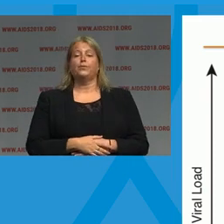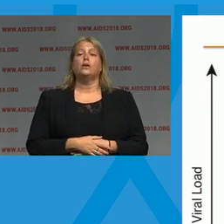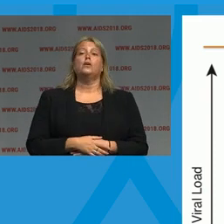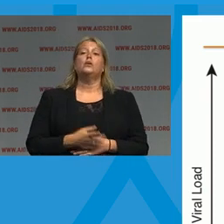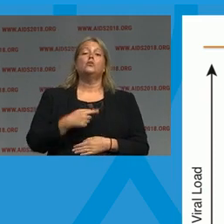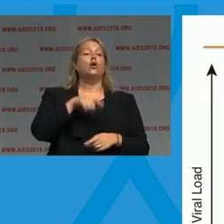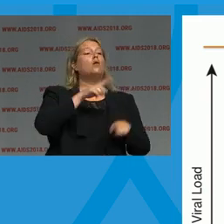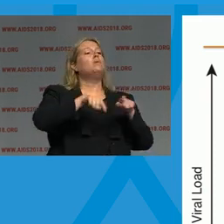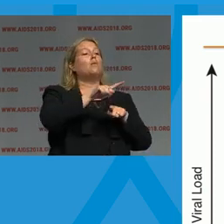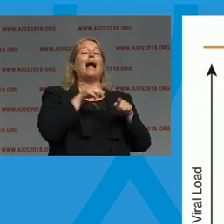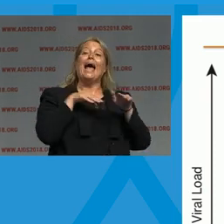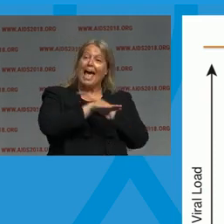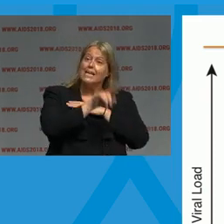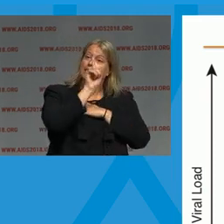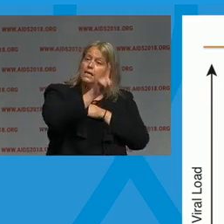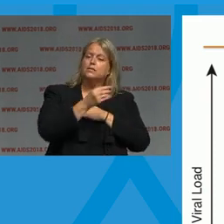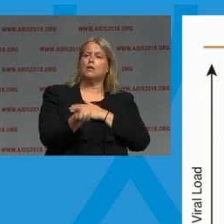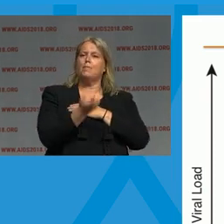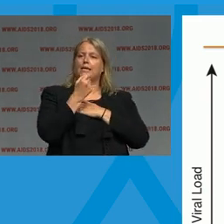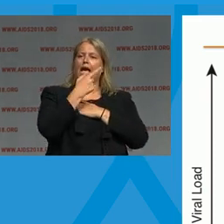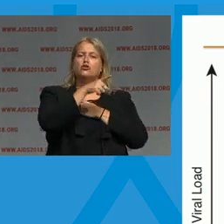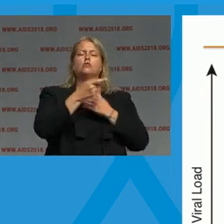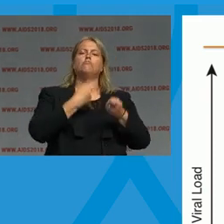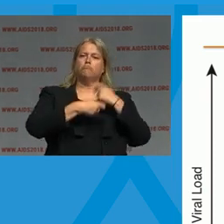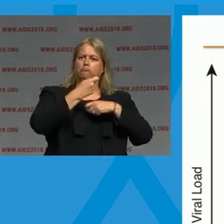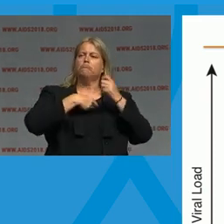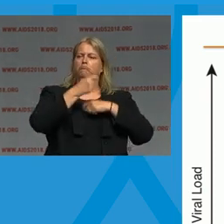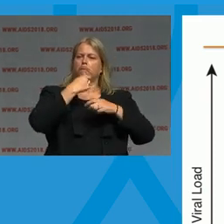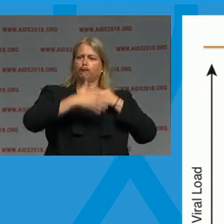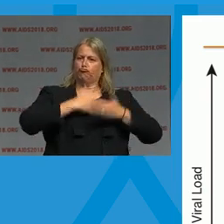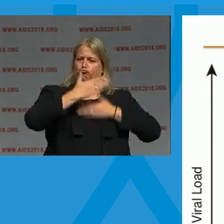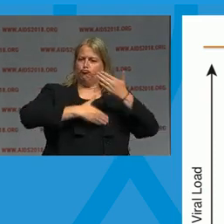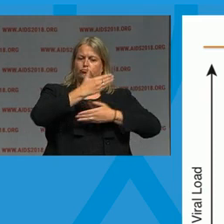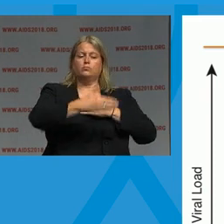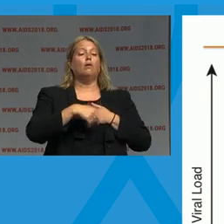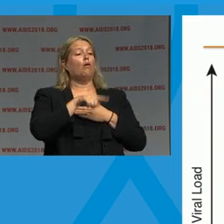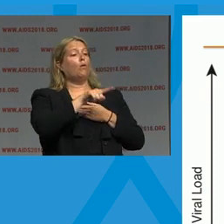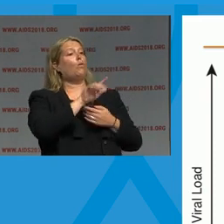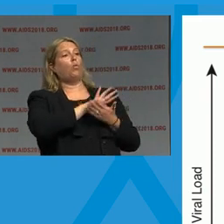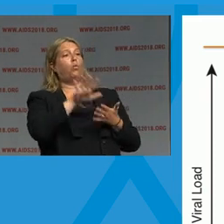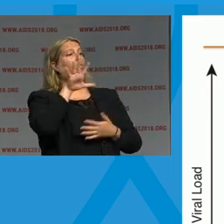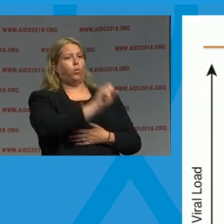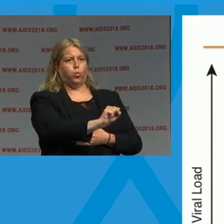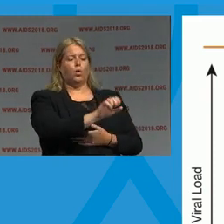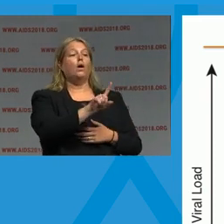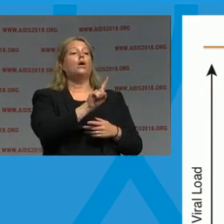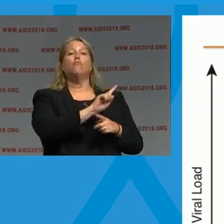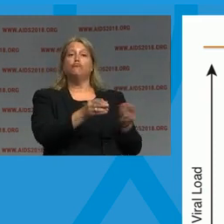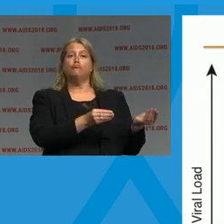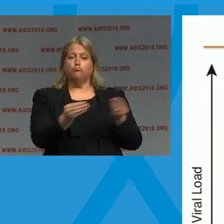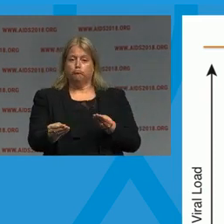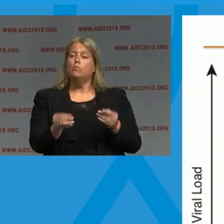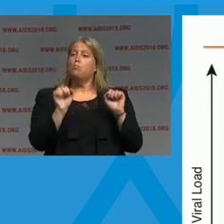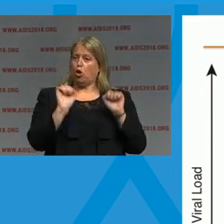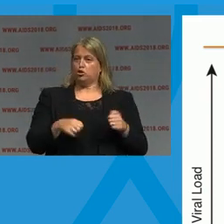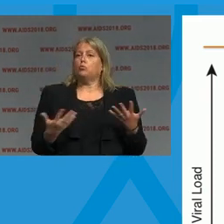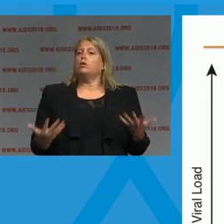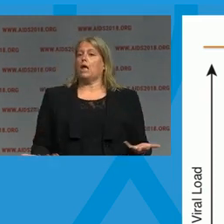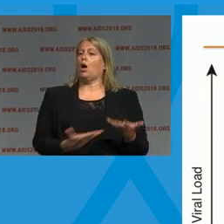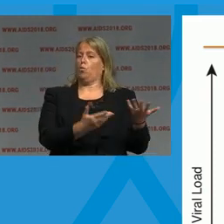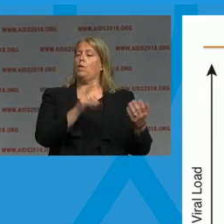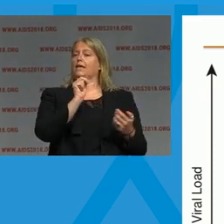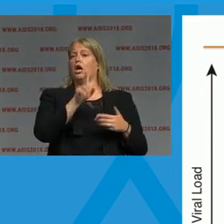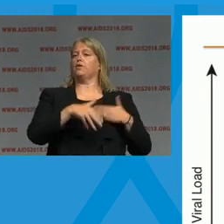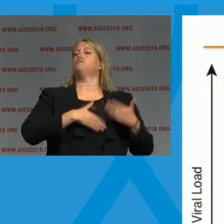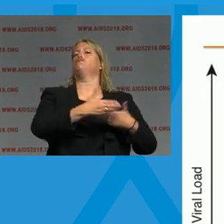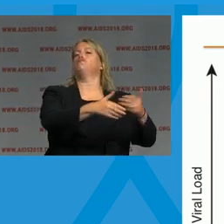adhere to their medication, it's possible for a person now to be undetectable and untransmittable. Unfortunately, that's